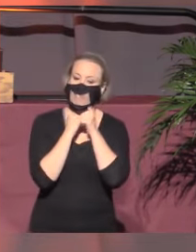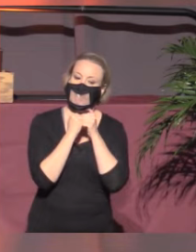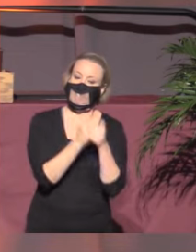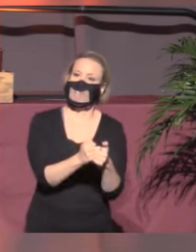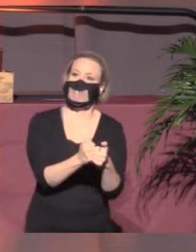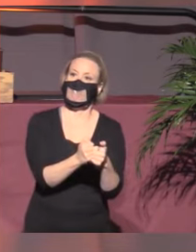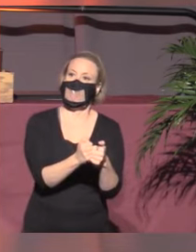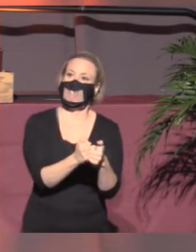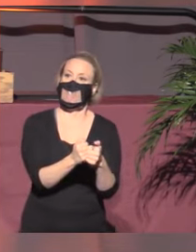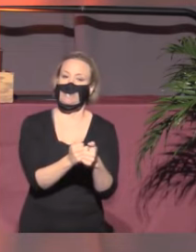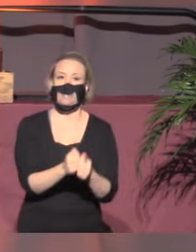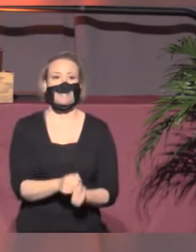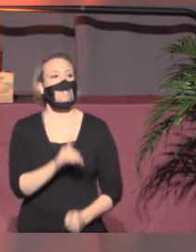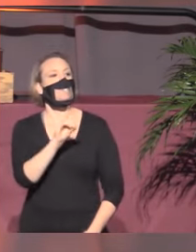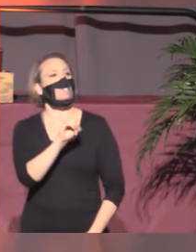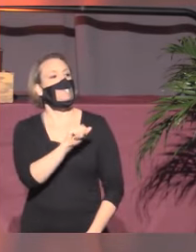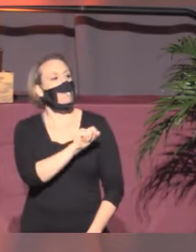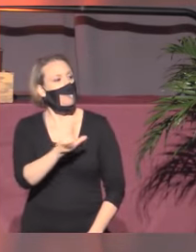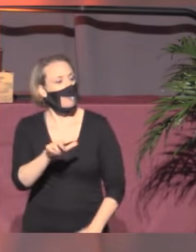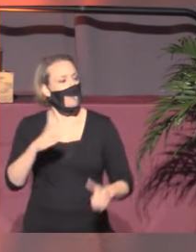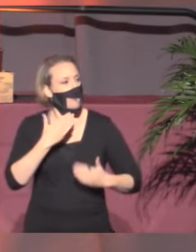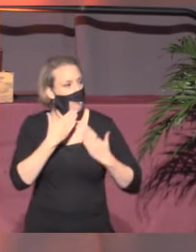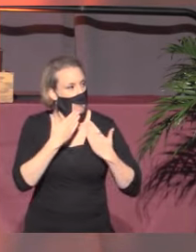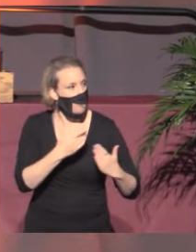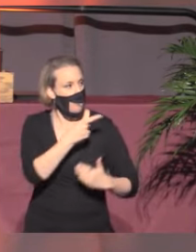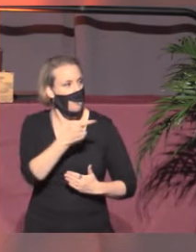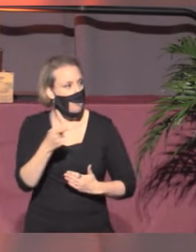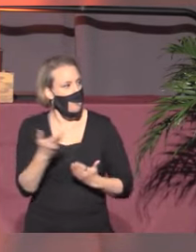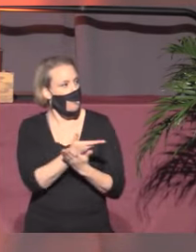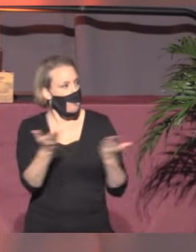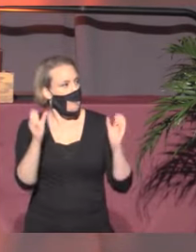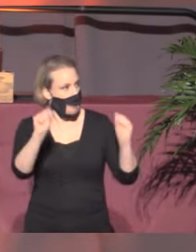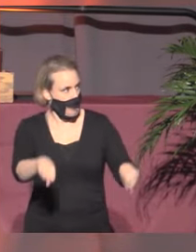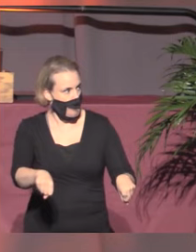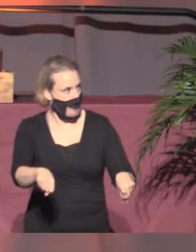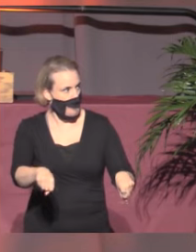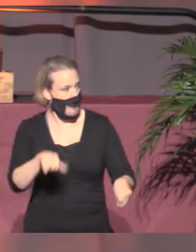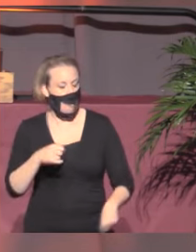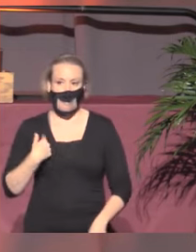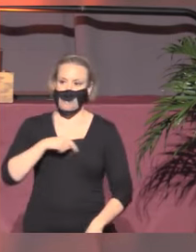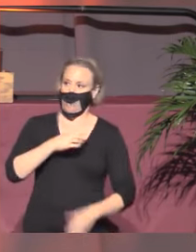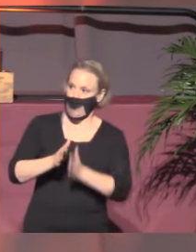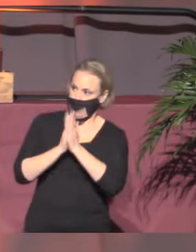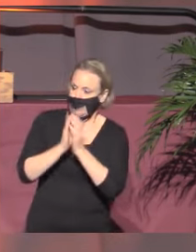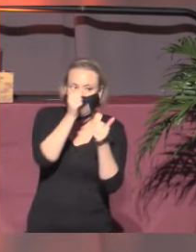Do all the good you can. That is what we ask of every last one of you.